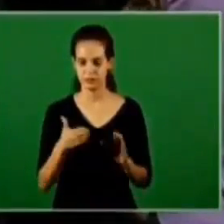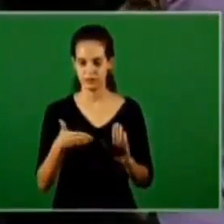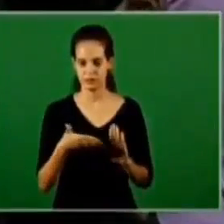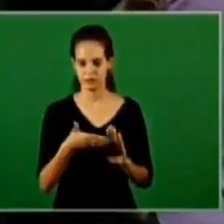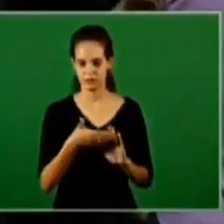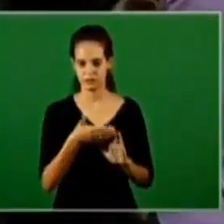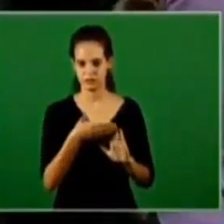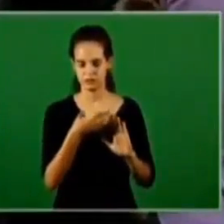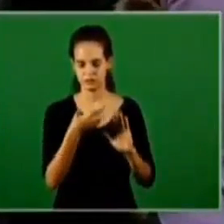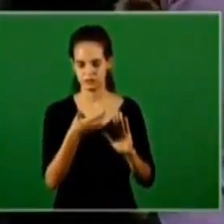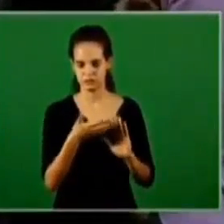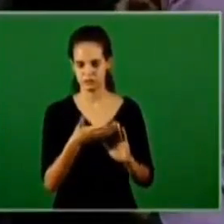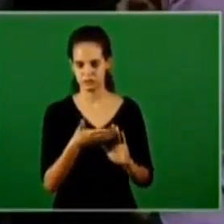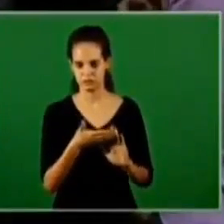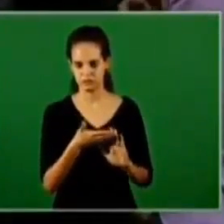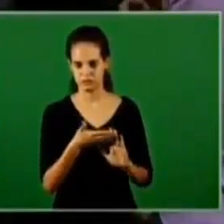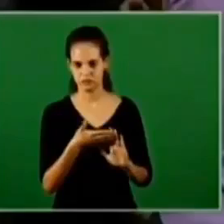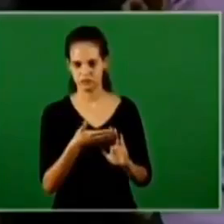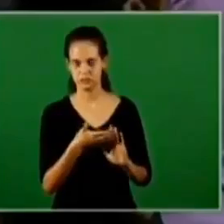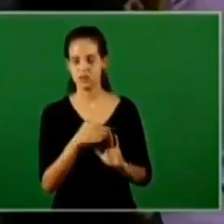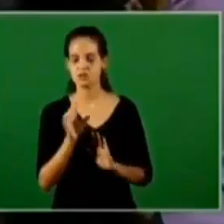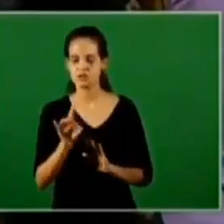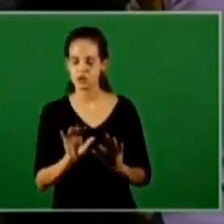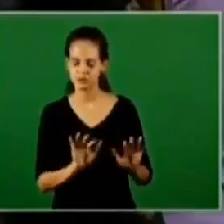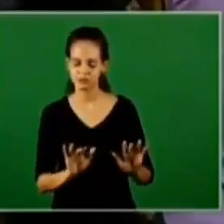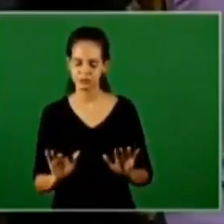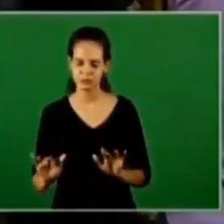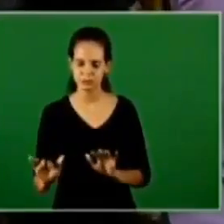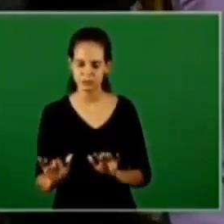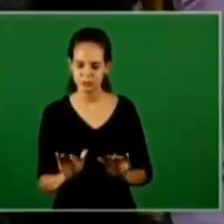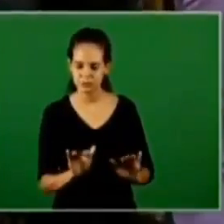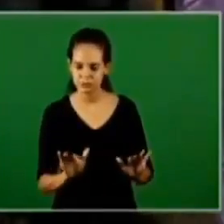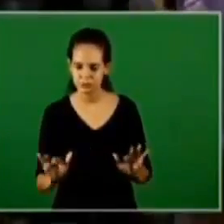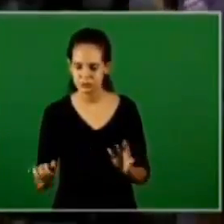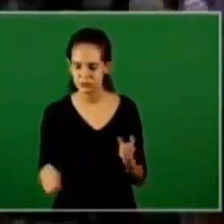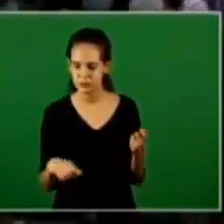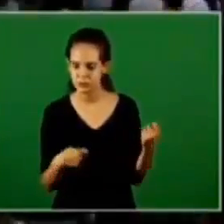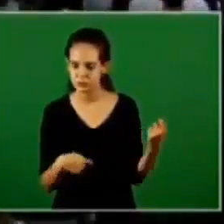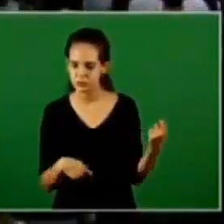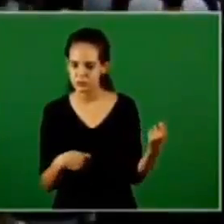the sinner, only instruments, very softly.